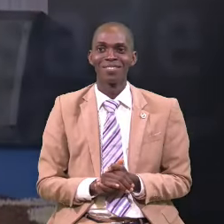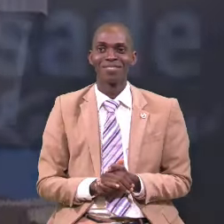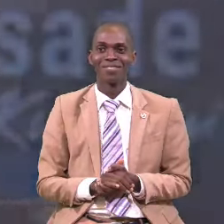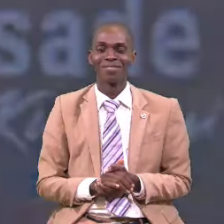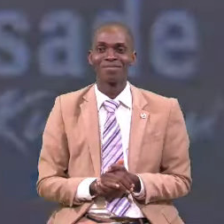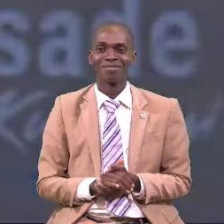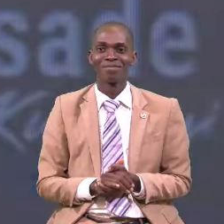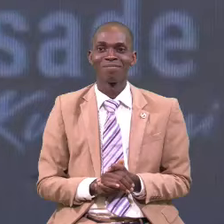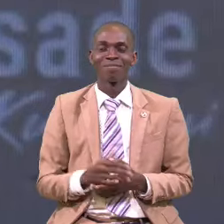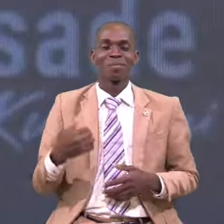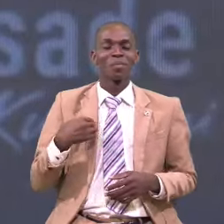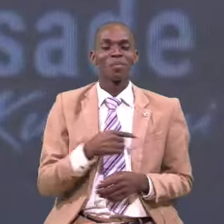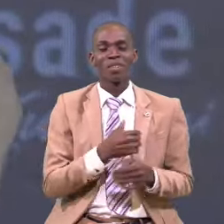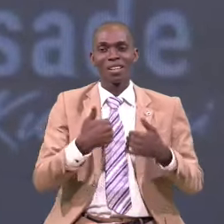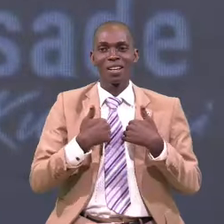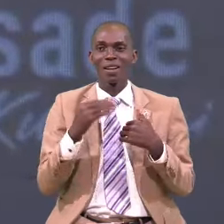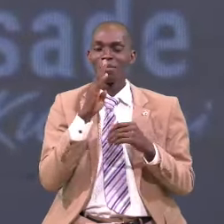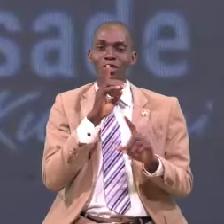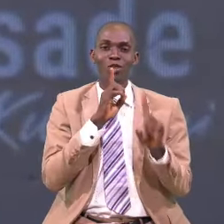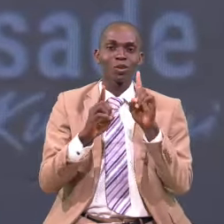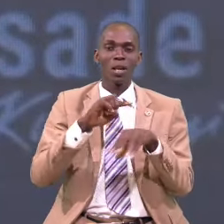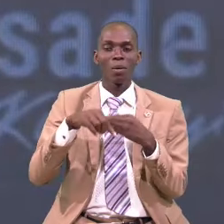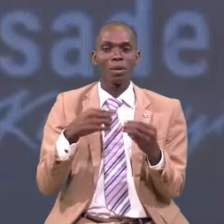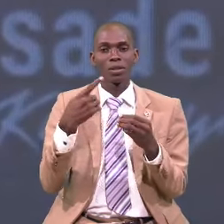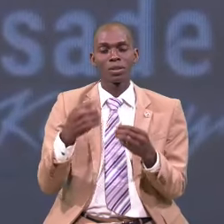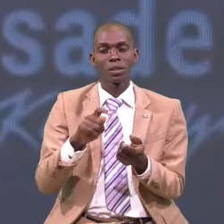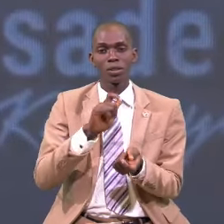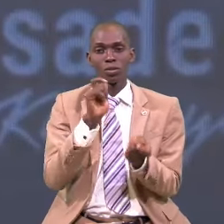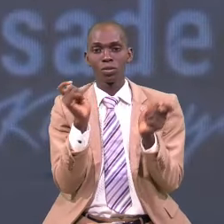We've been talking about transforming grace.